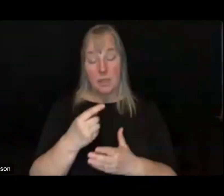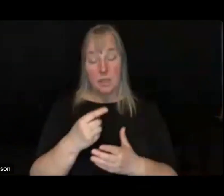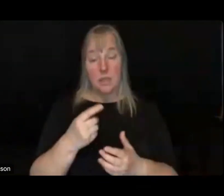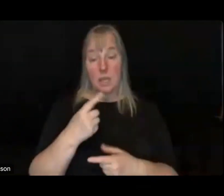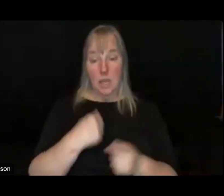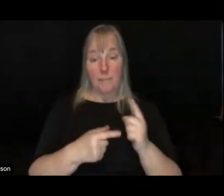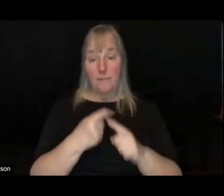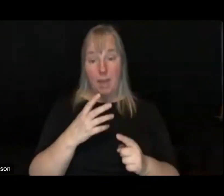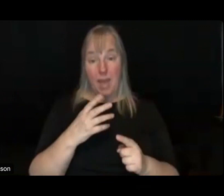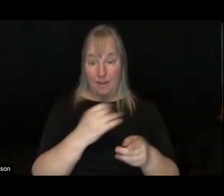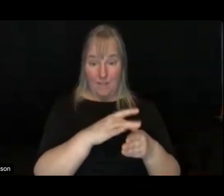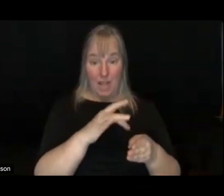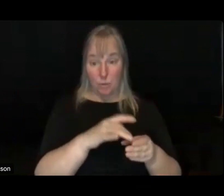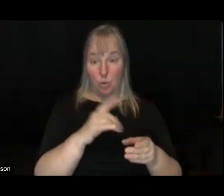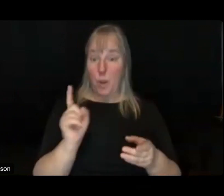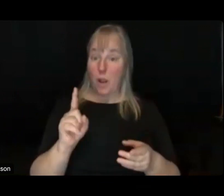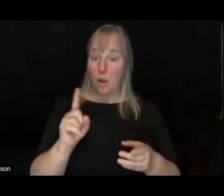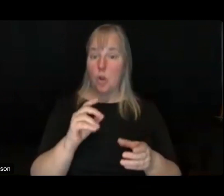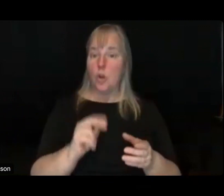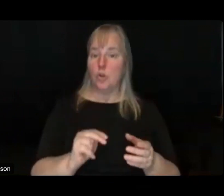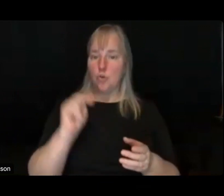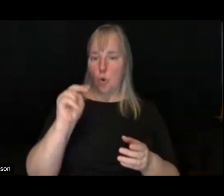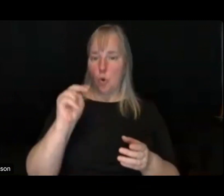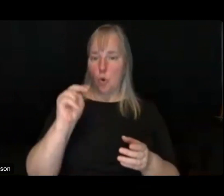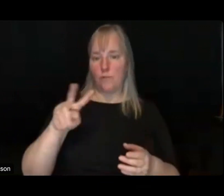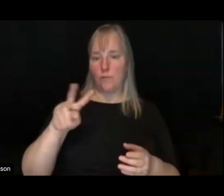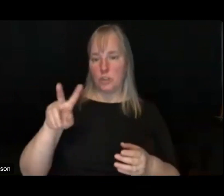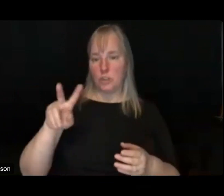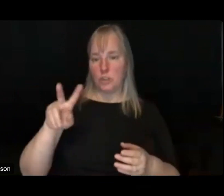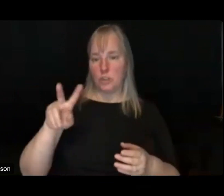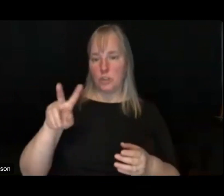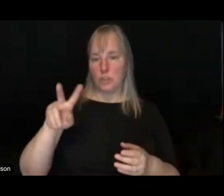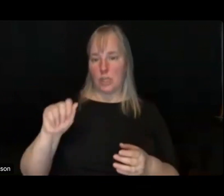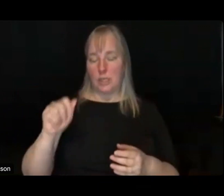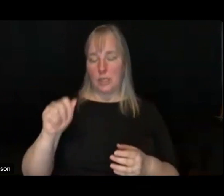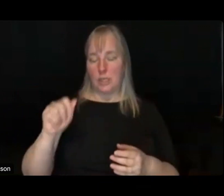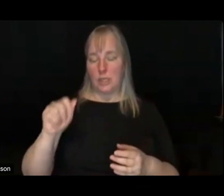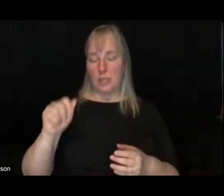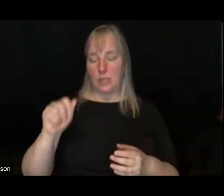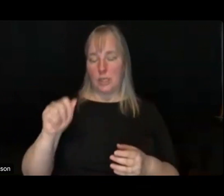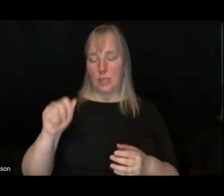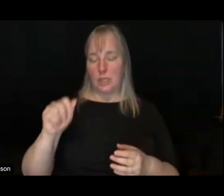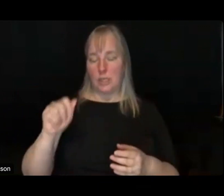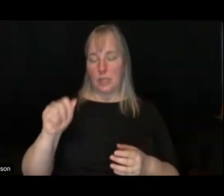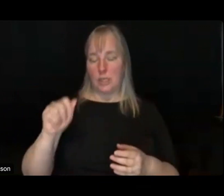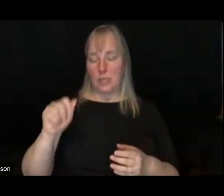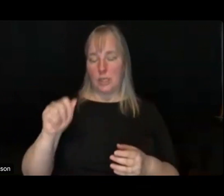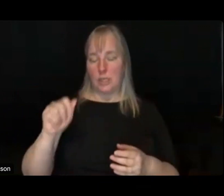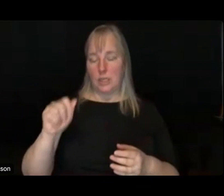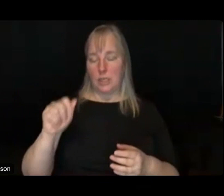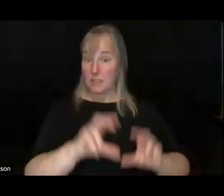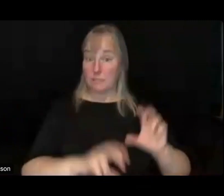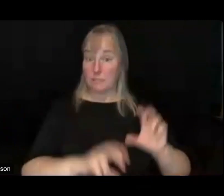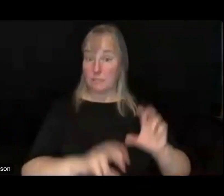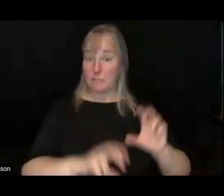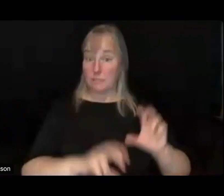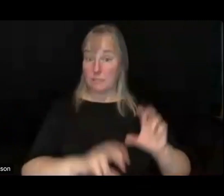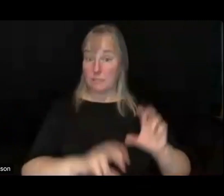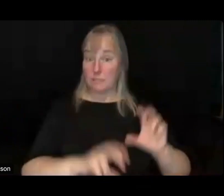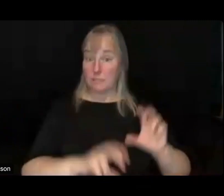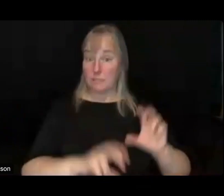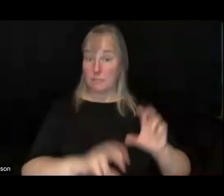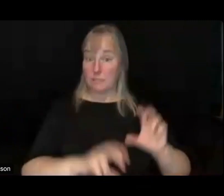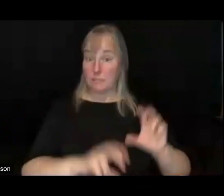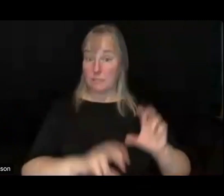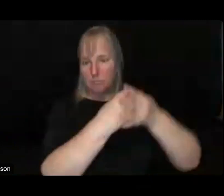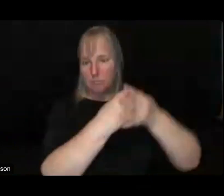Virginia. If you pull up and search for investment, Northern Virginia is going to pop up with a ton. Now, they are making investments here. Those